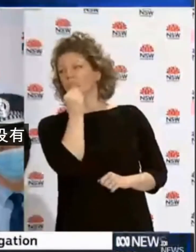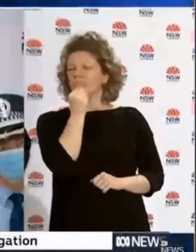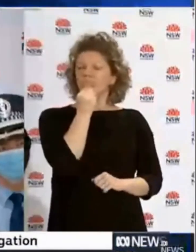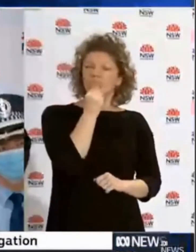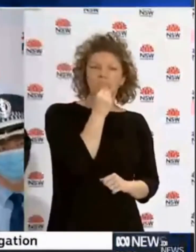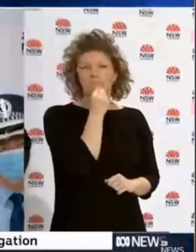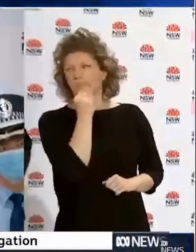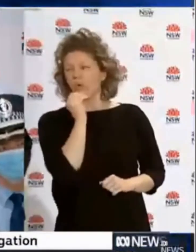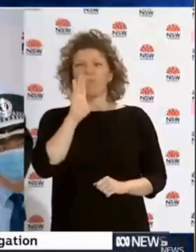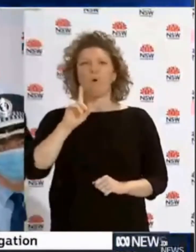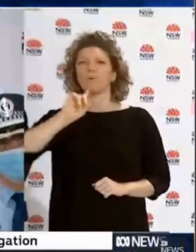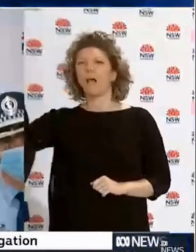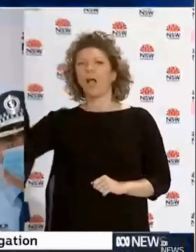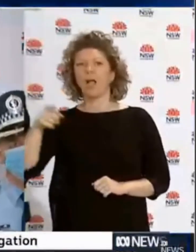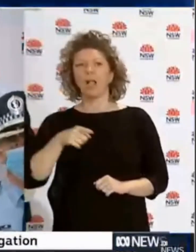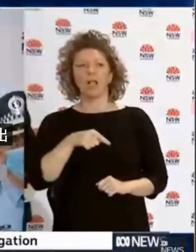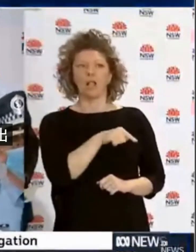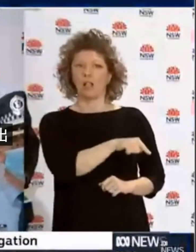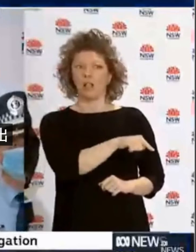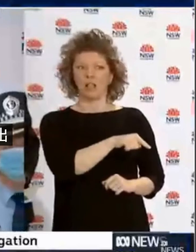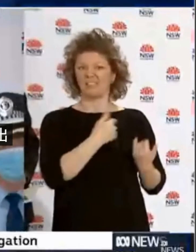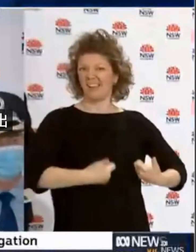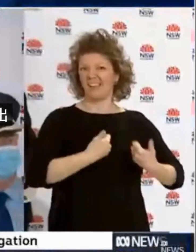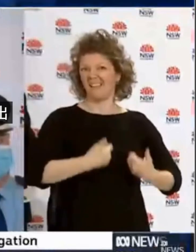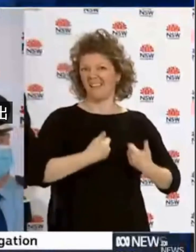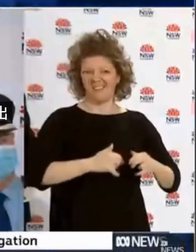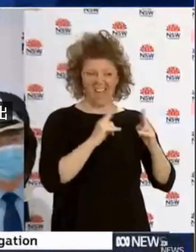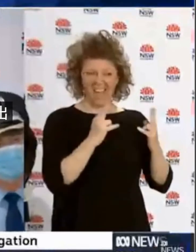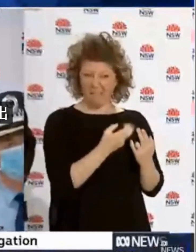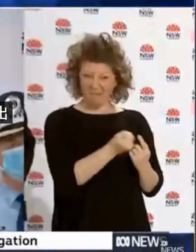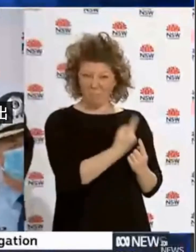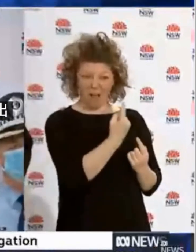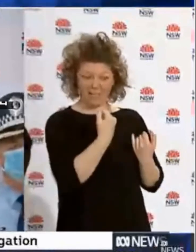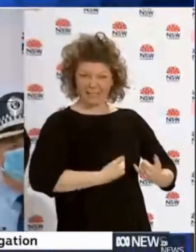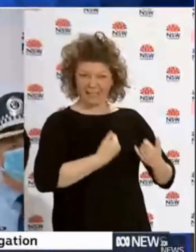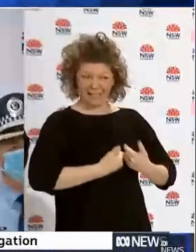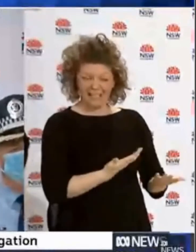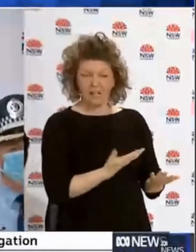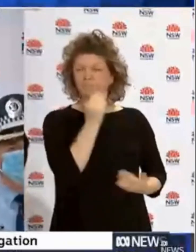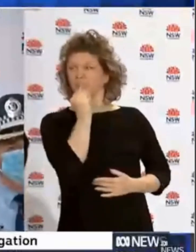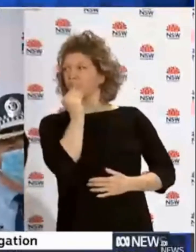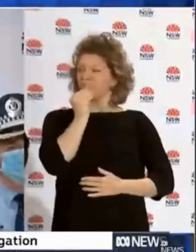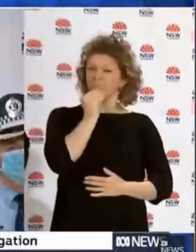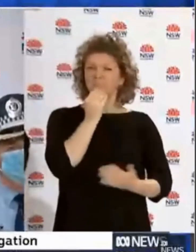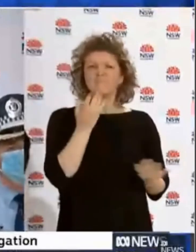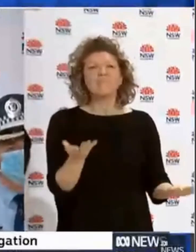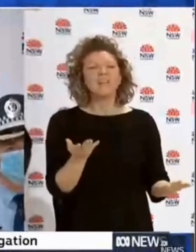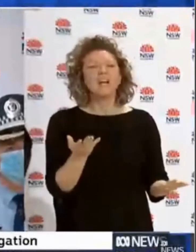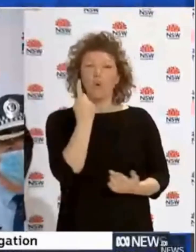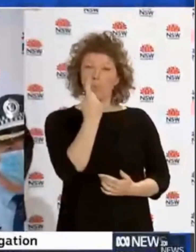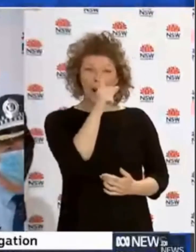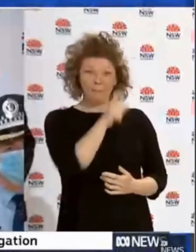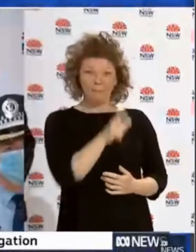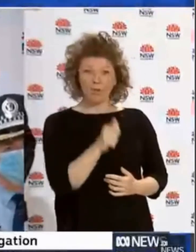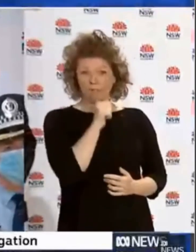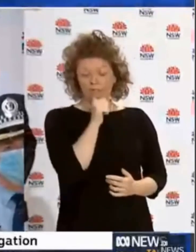forward when one of their number is ill. And of course, what we know about Delta is if there's one person in a household